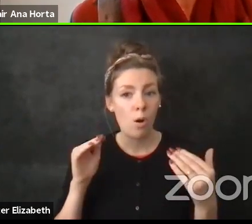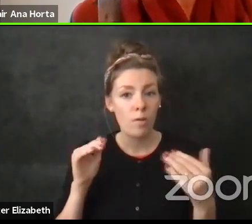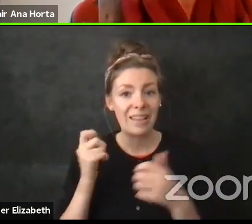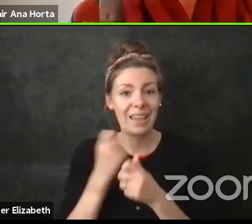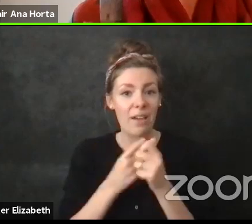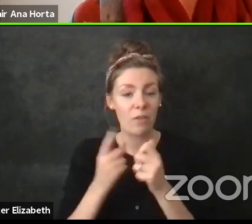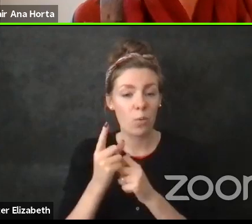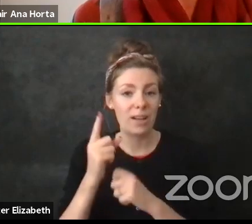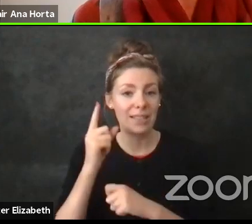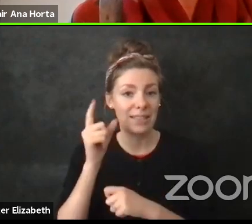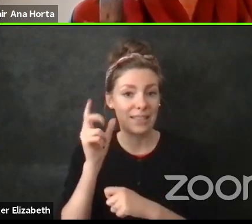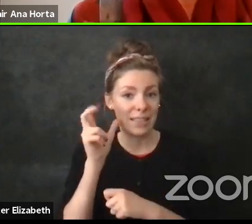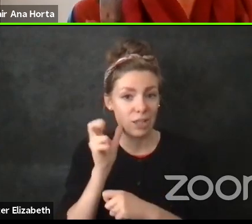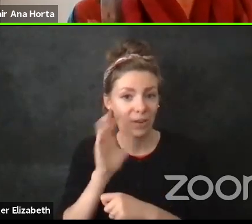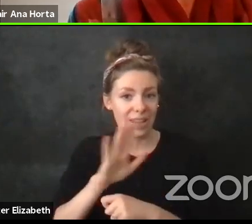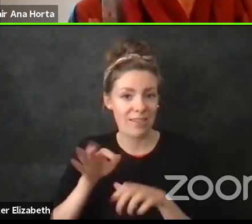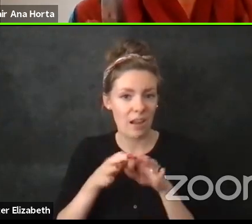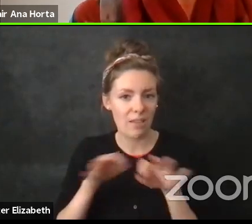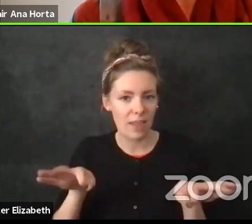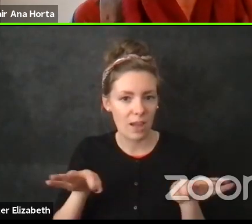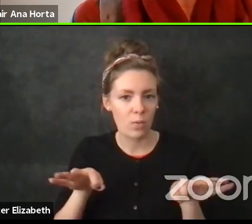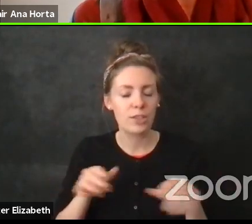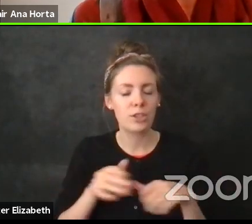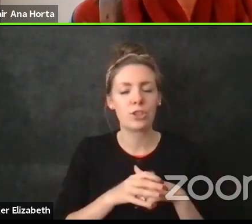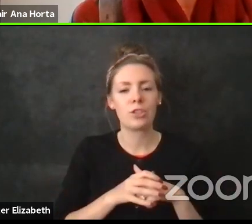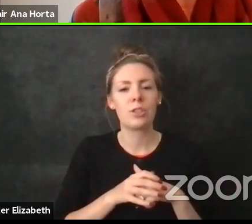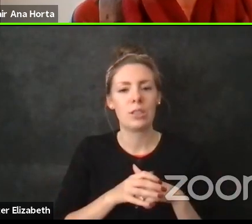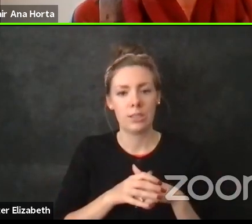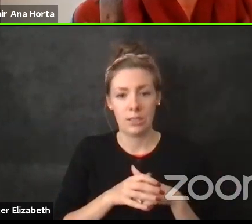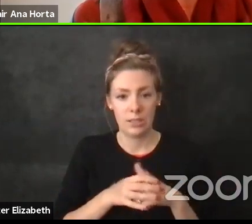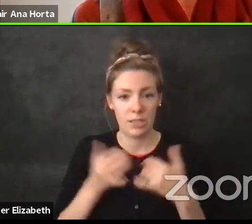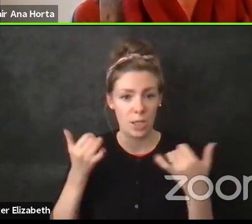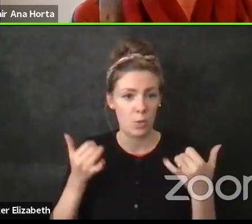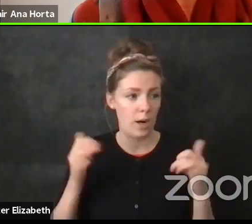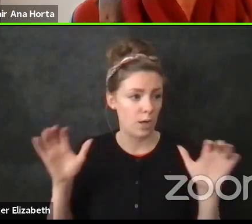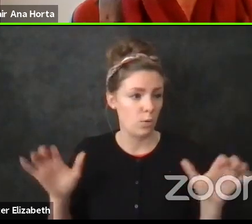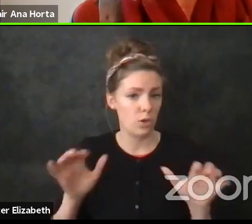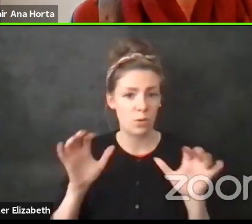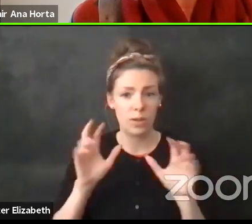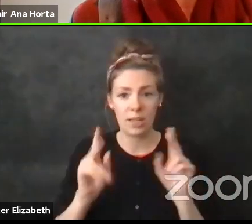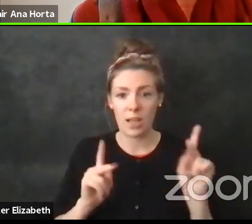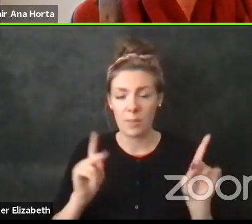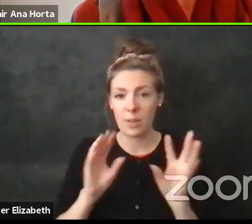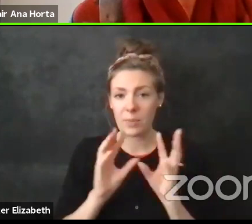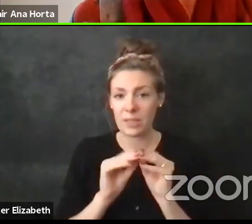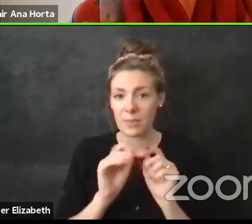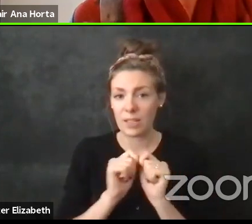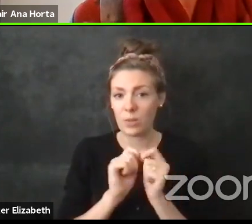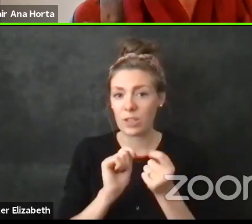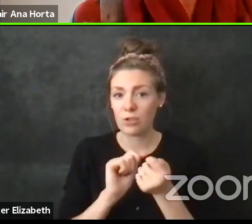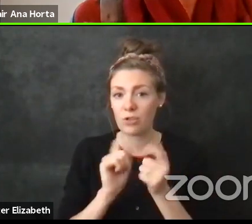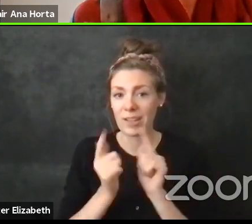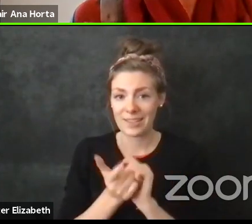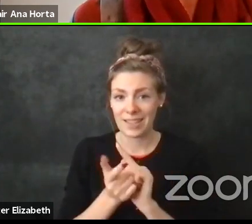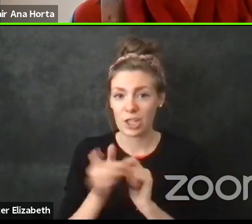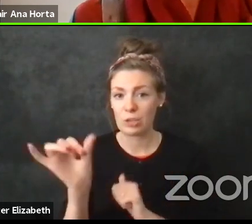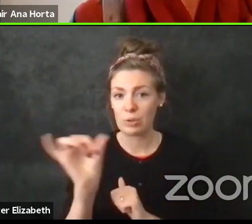from these. And, you know, here we're doing another public meeting with translation as well.